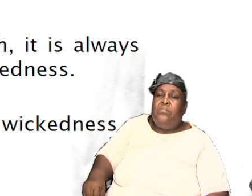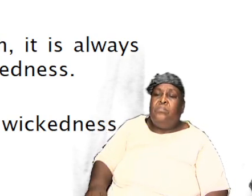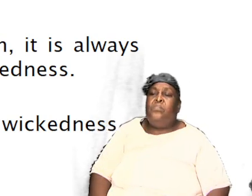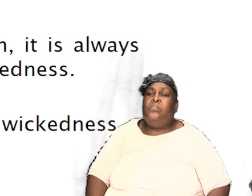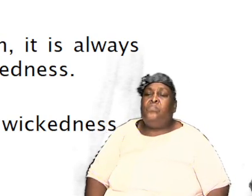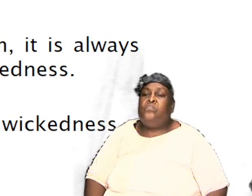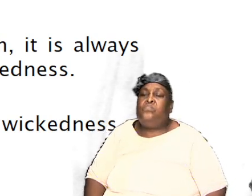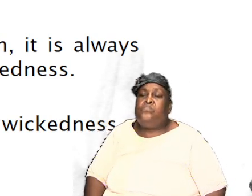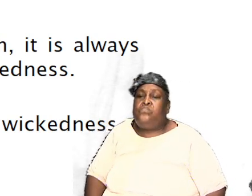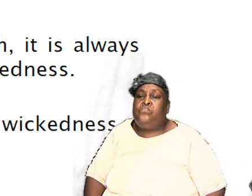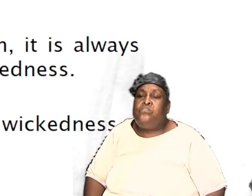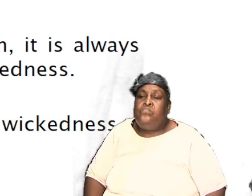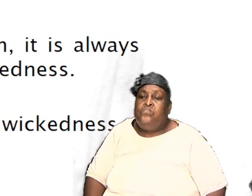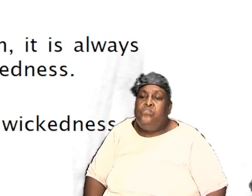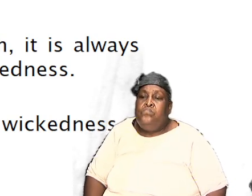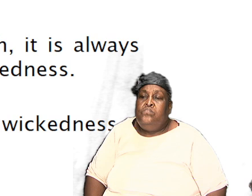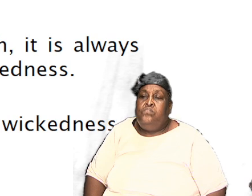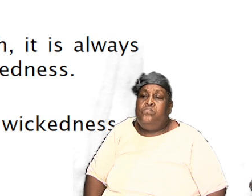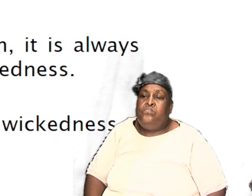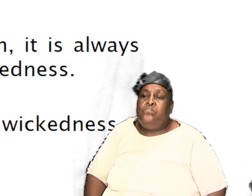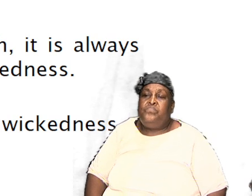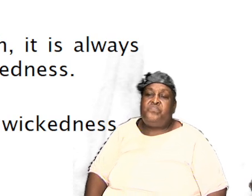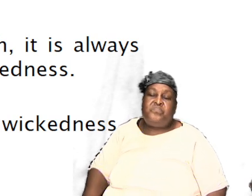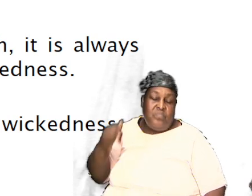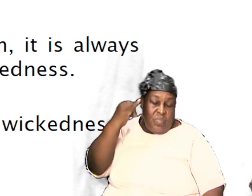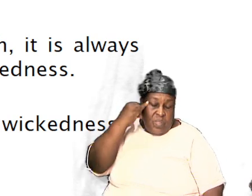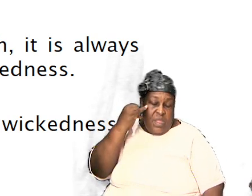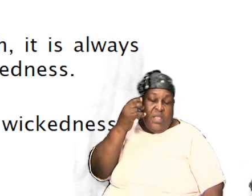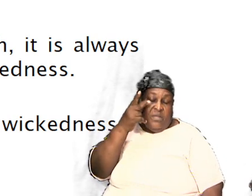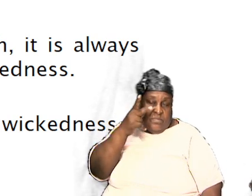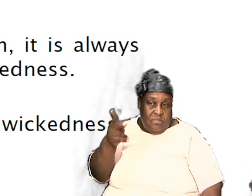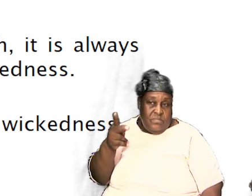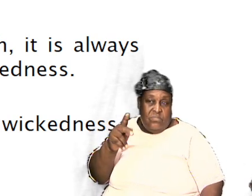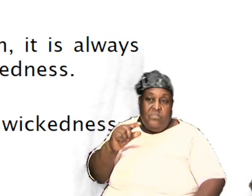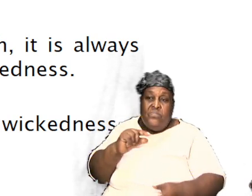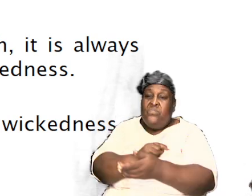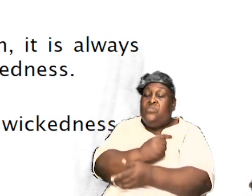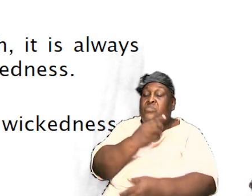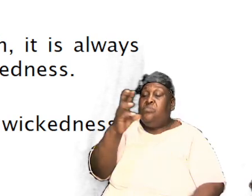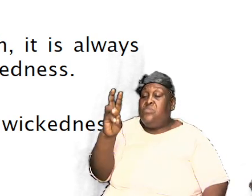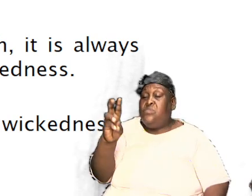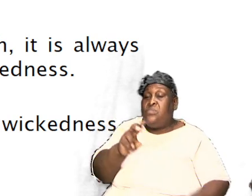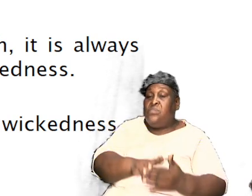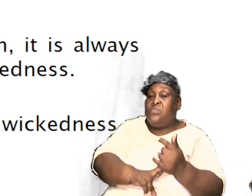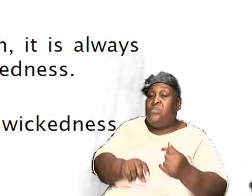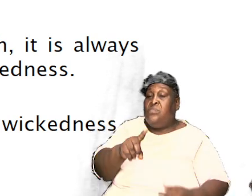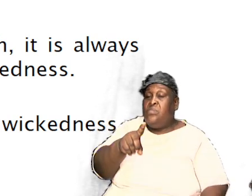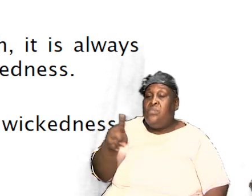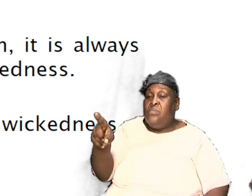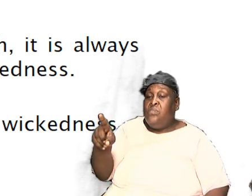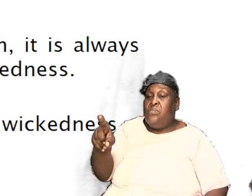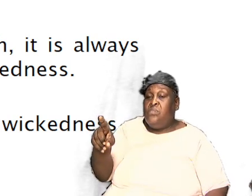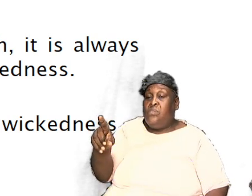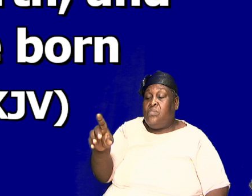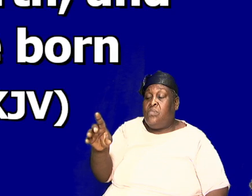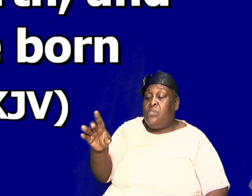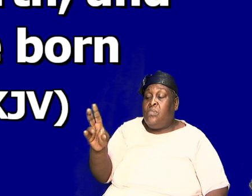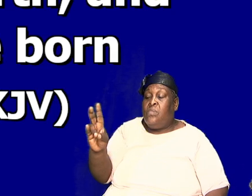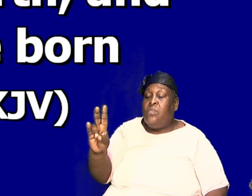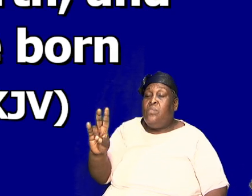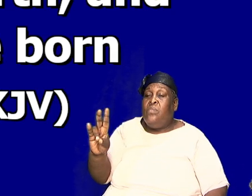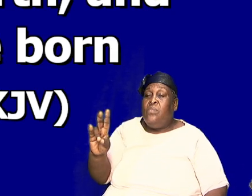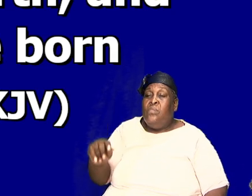Oh, glory to God. Now, if we look in Genesis chapter 6, from verse 1 through to verse 7,